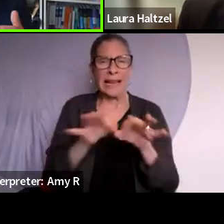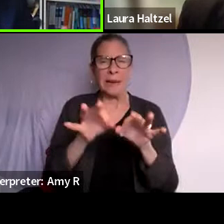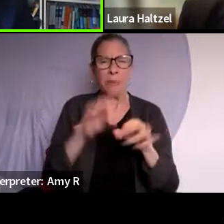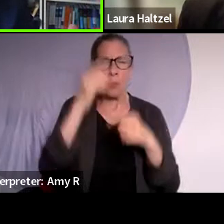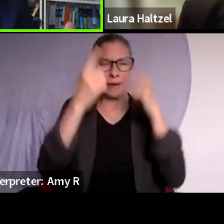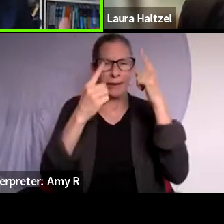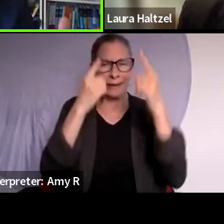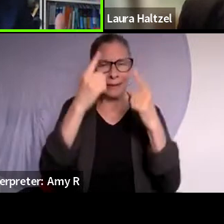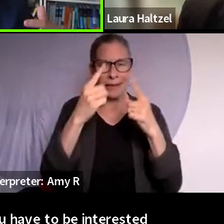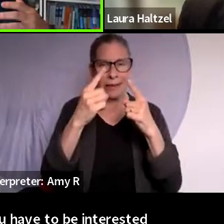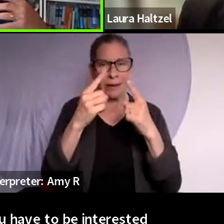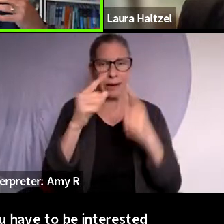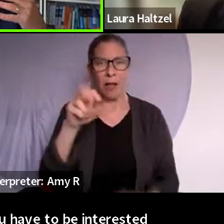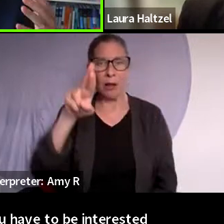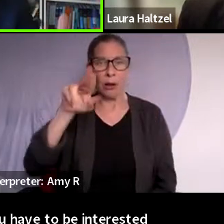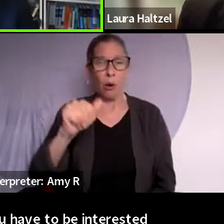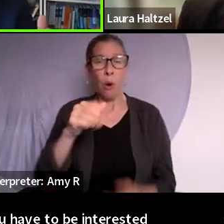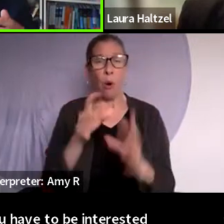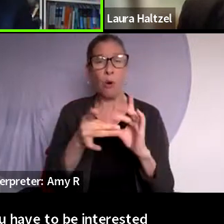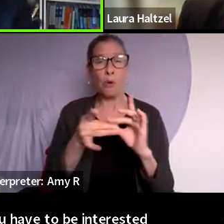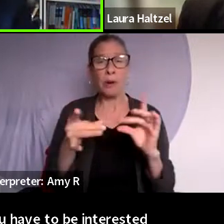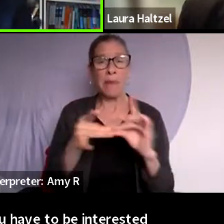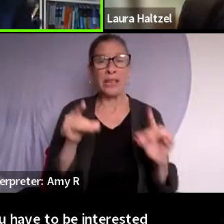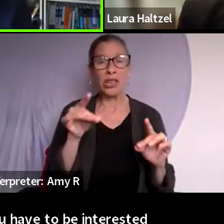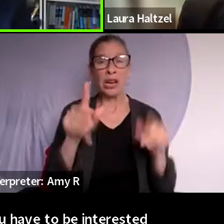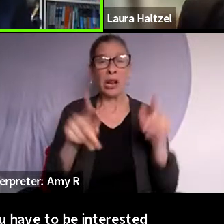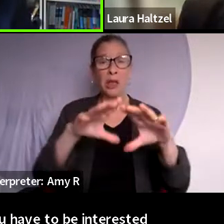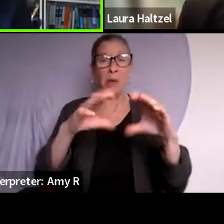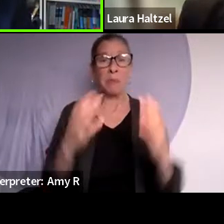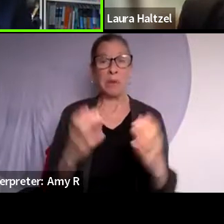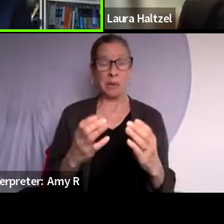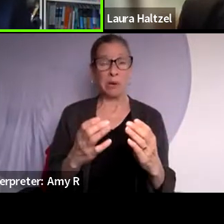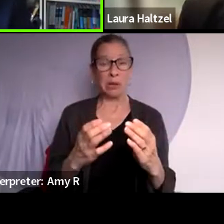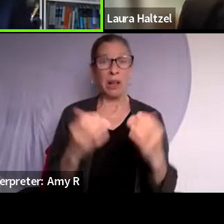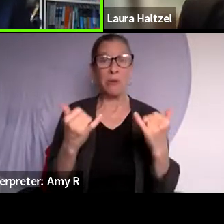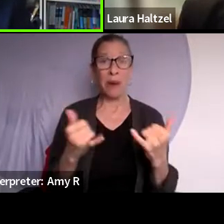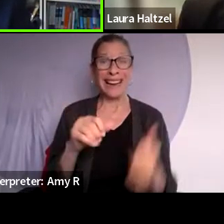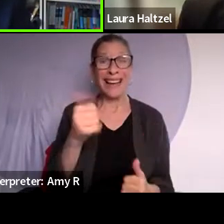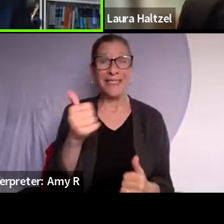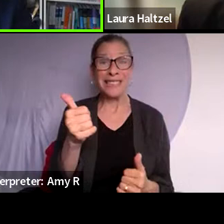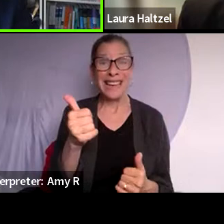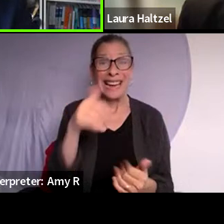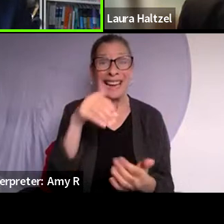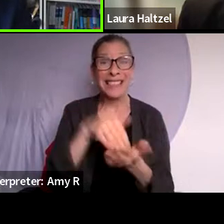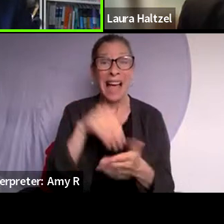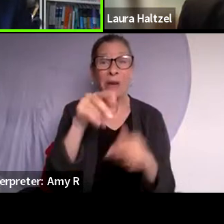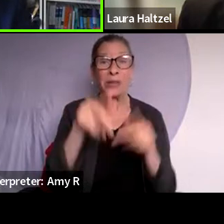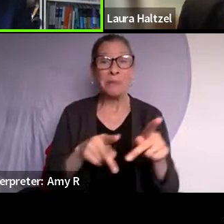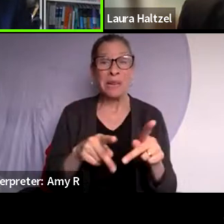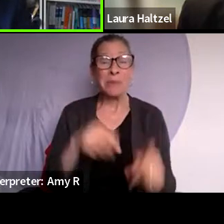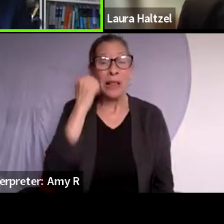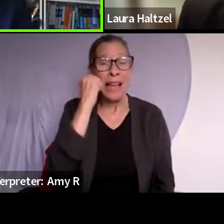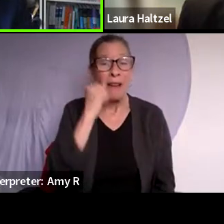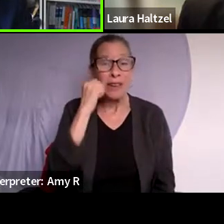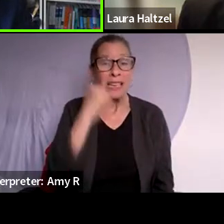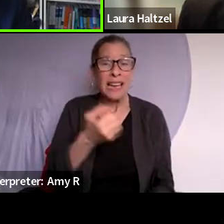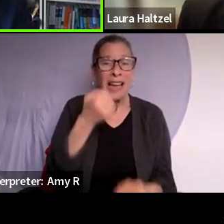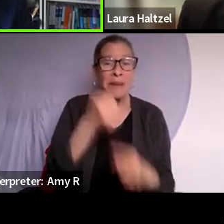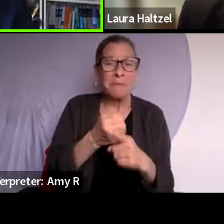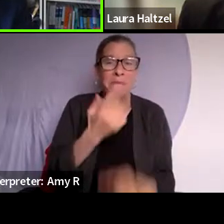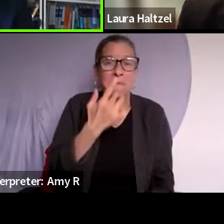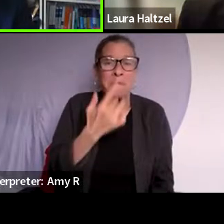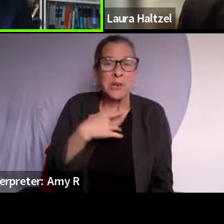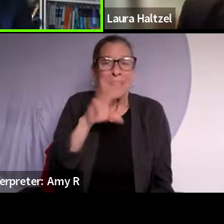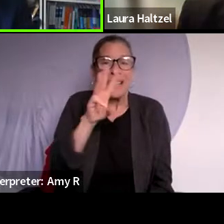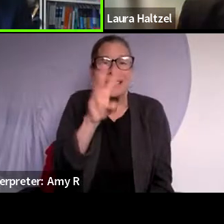Laura mentioned demographics, you know, the baby boomers. We're at a point now where 10,000 people a day are turning age 65.